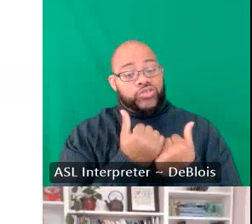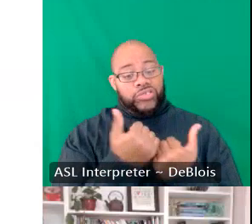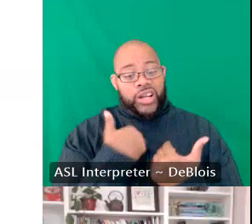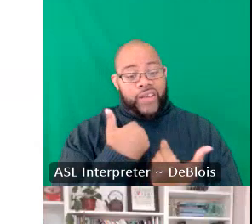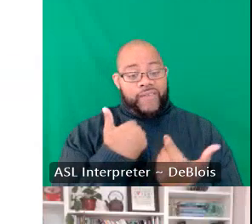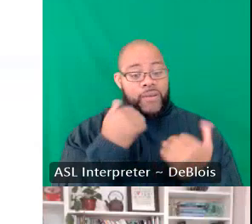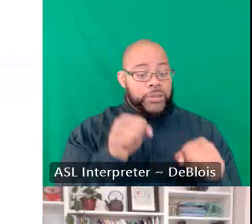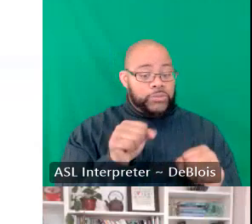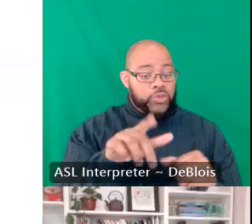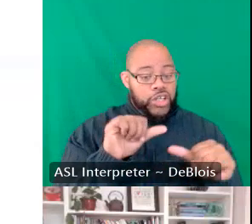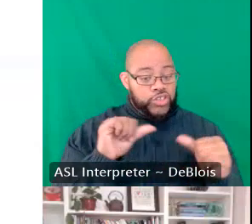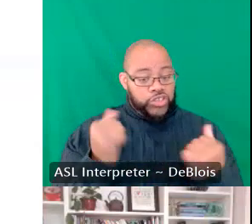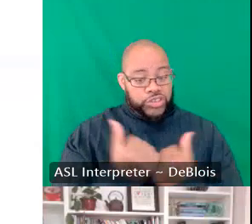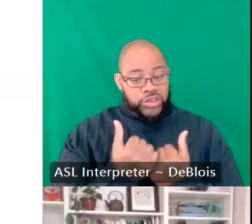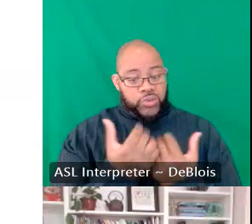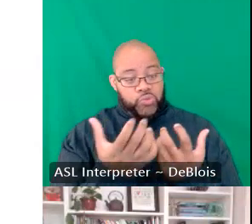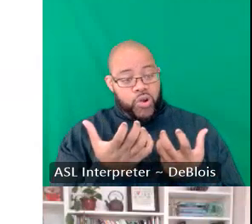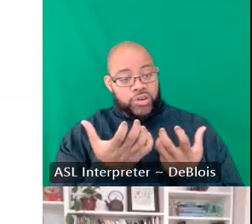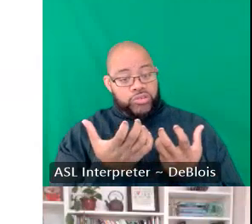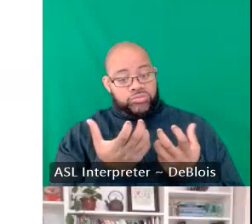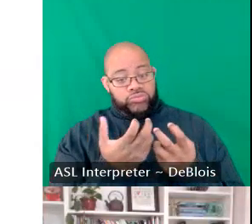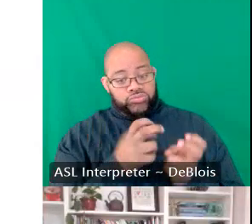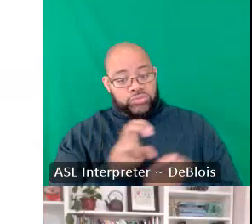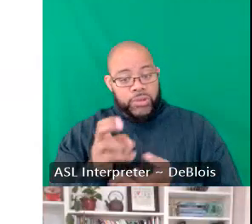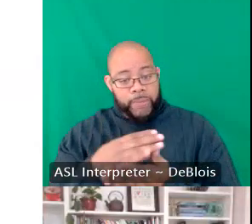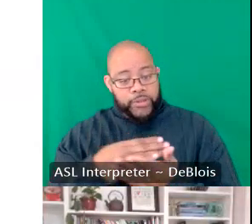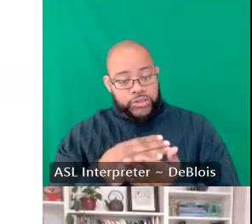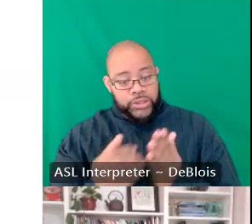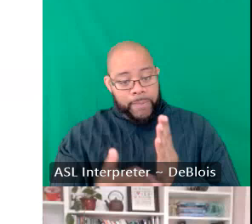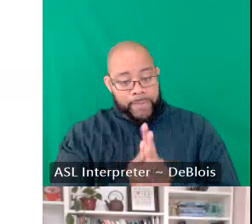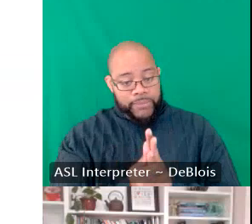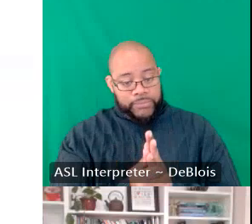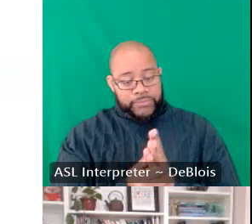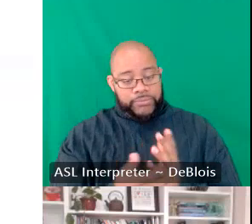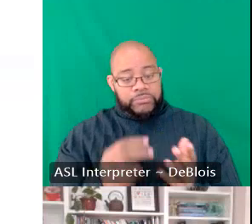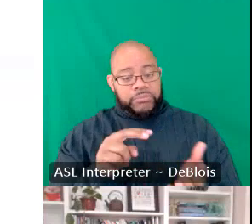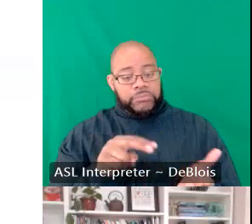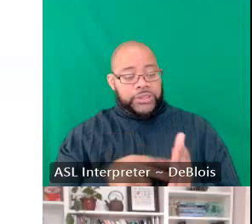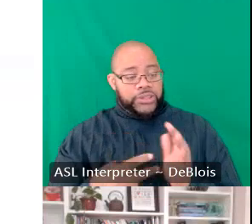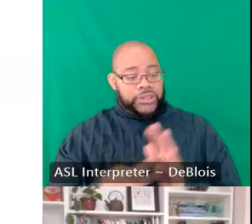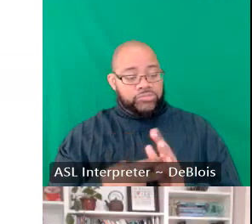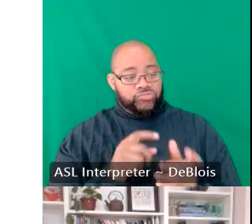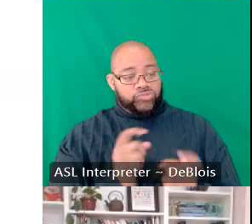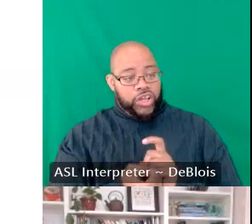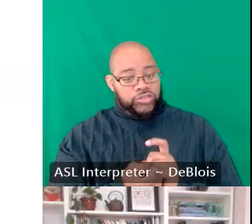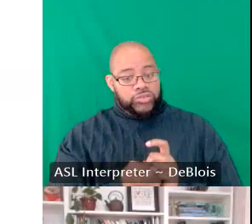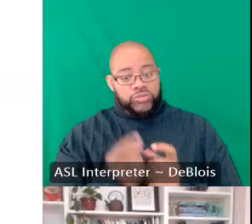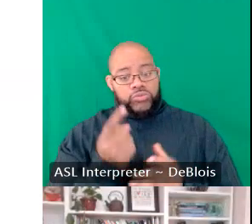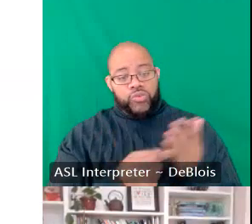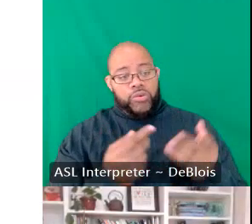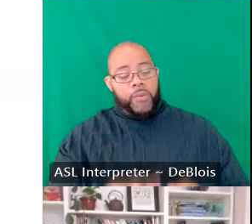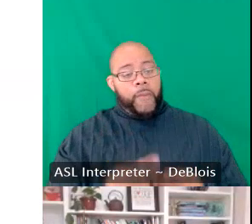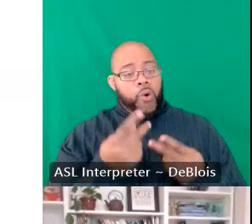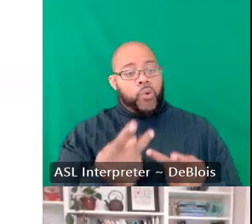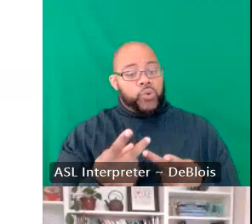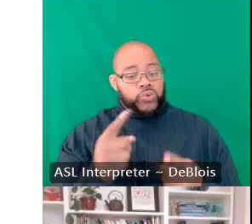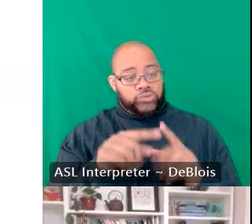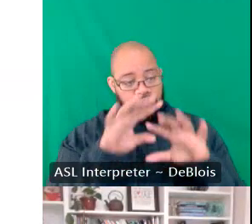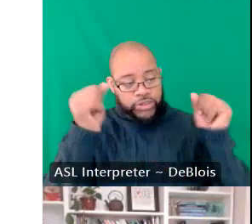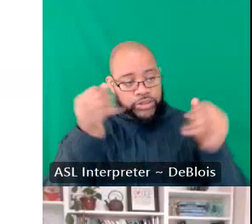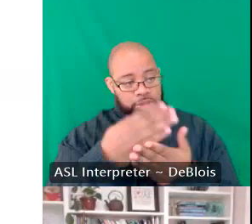possibility that your agency wants to transmit a budget amendment, meaning a change to what was proposed in the president's